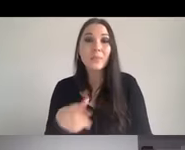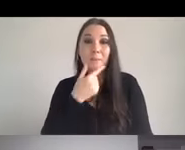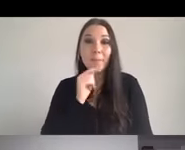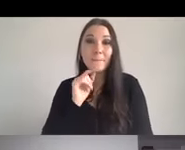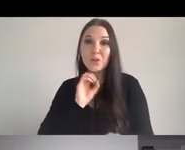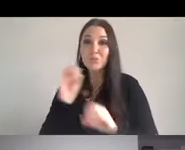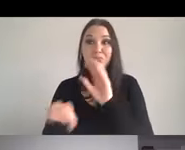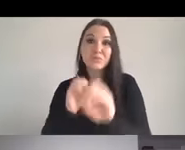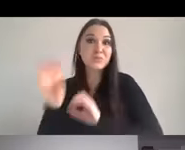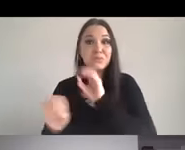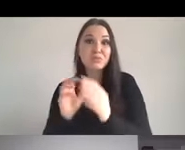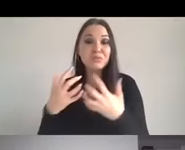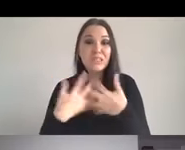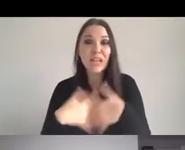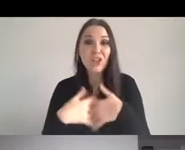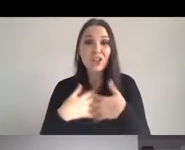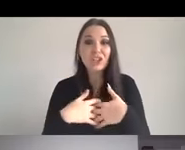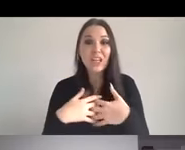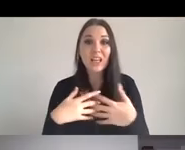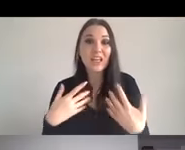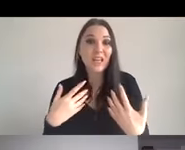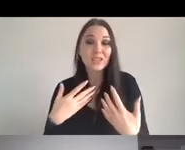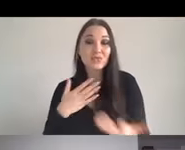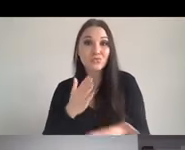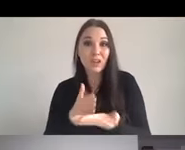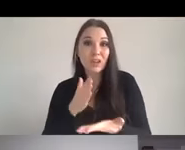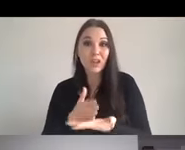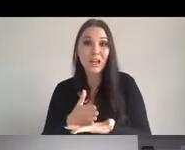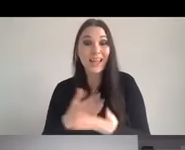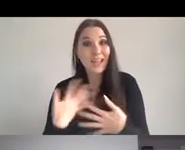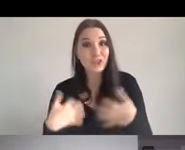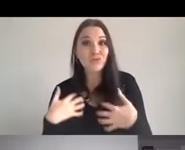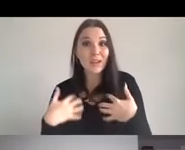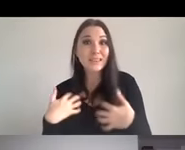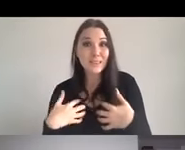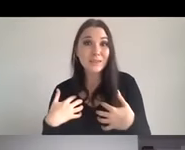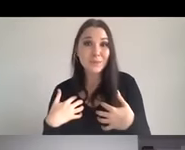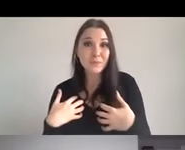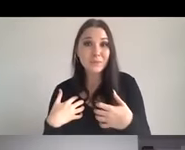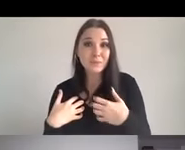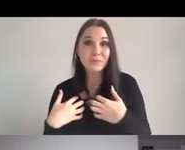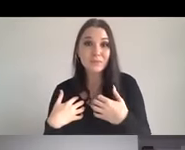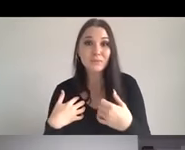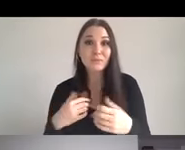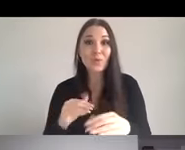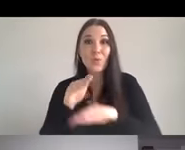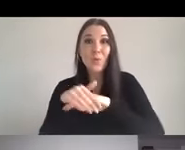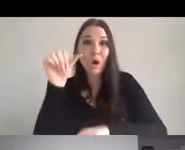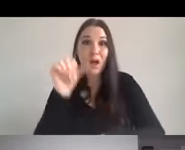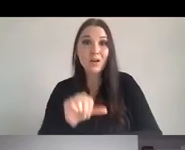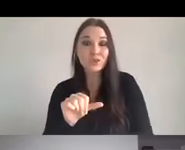AI technology, and everyone is really interested, but had over 100 talks with